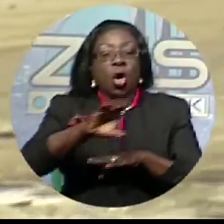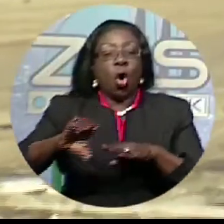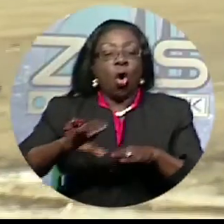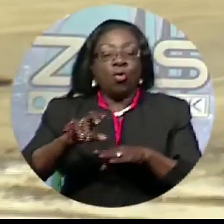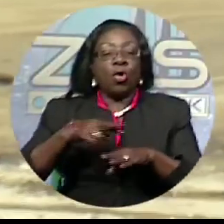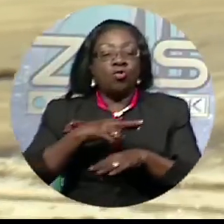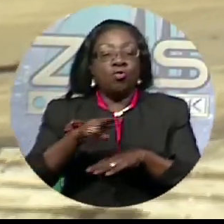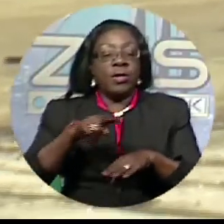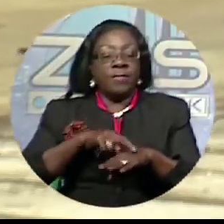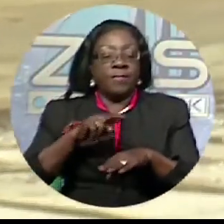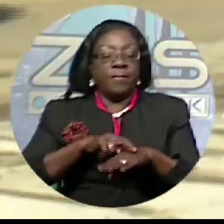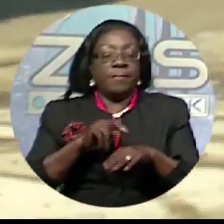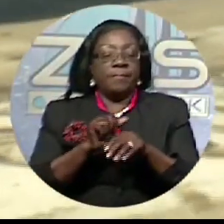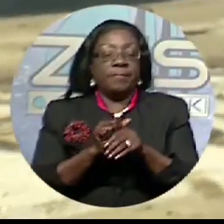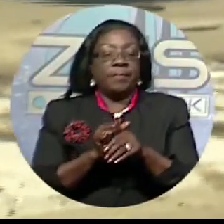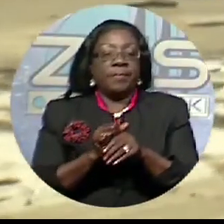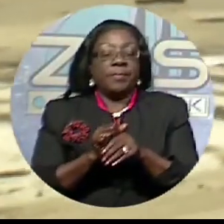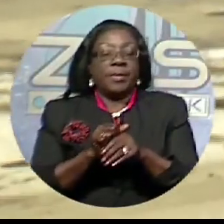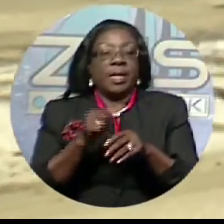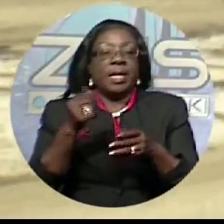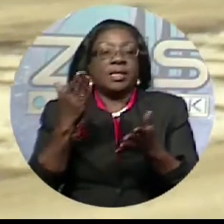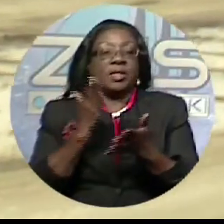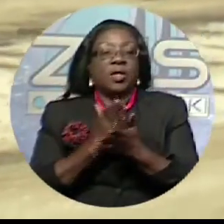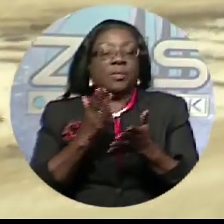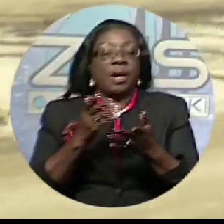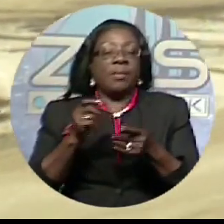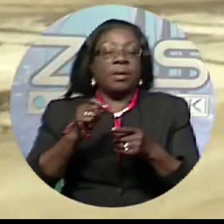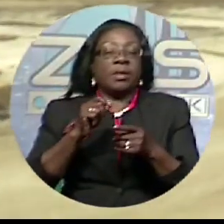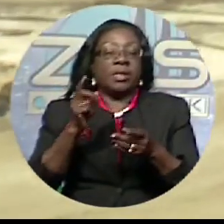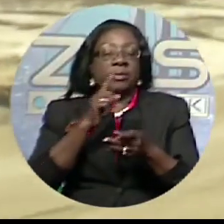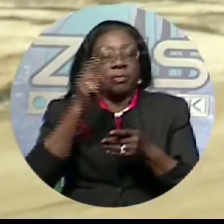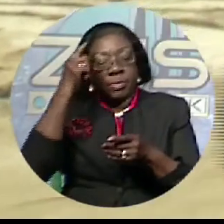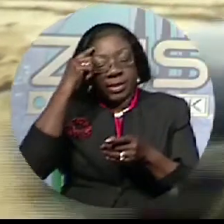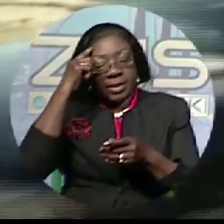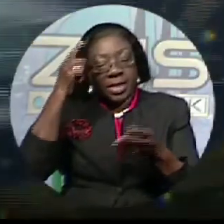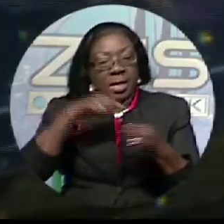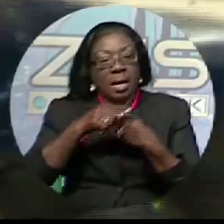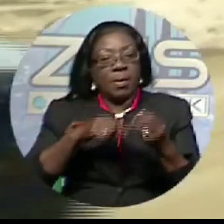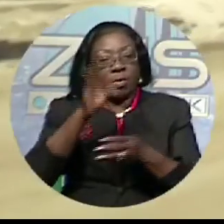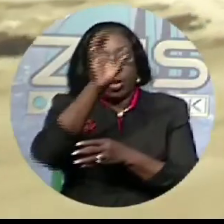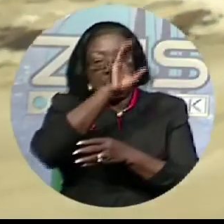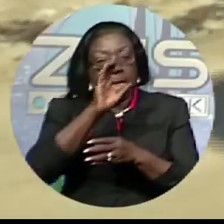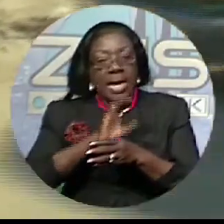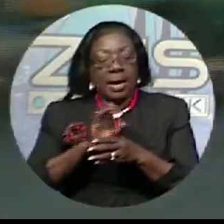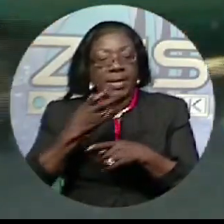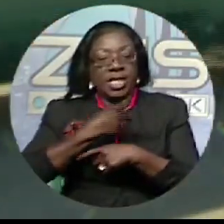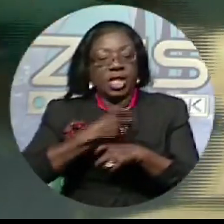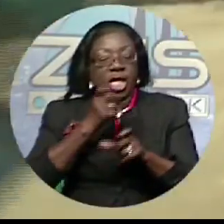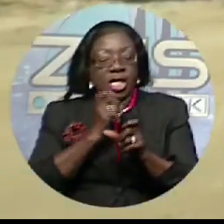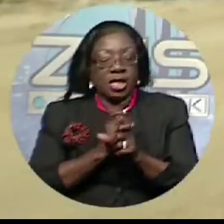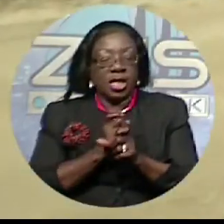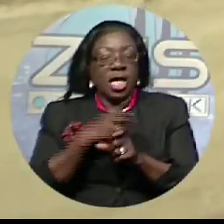says individuals can work to mitigate against climate change by burning less fossil fuels and using more